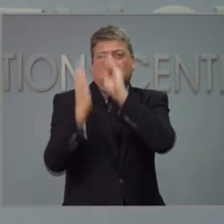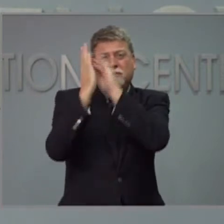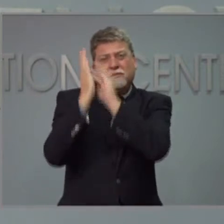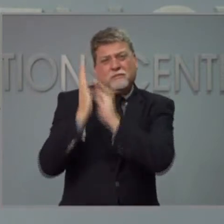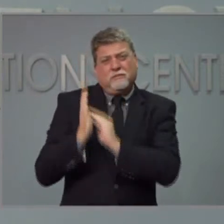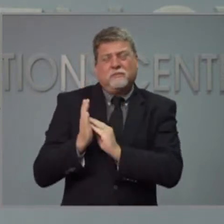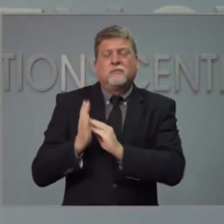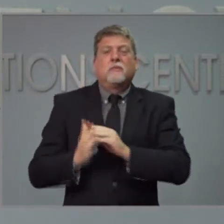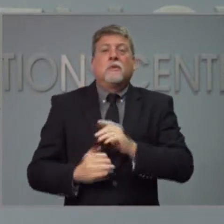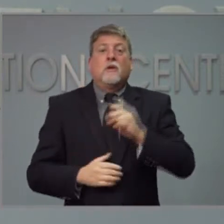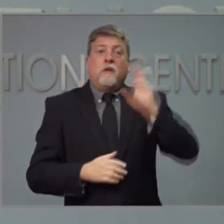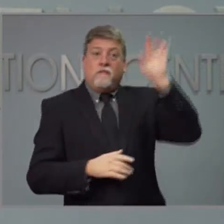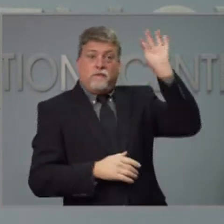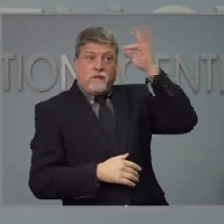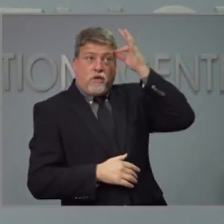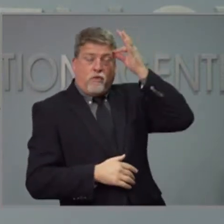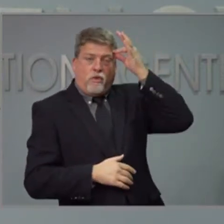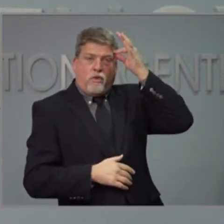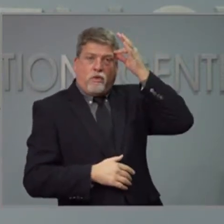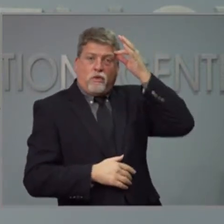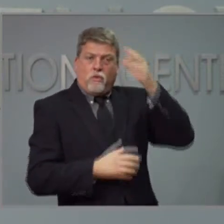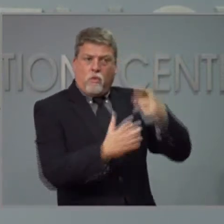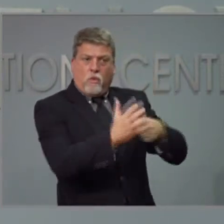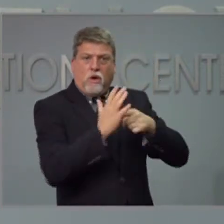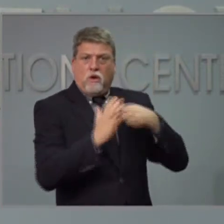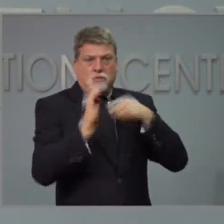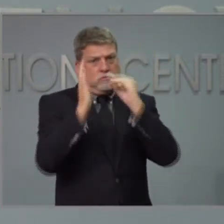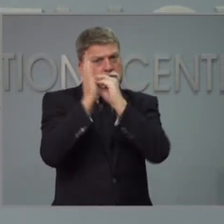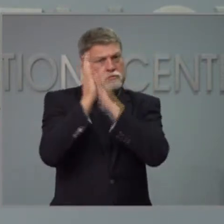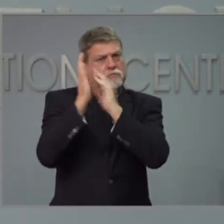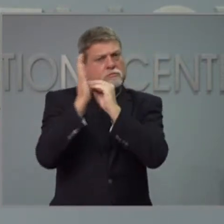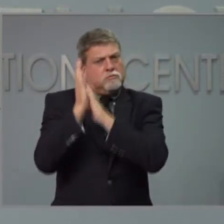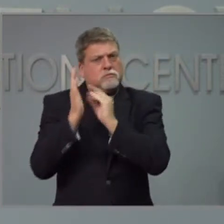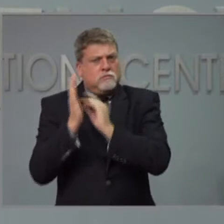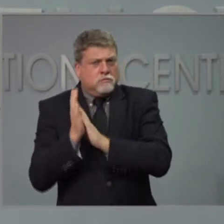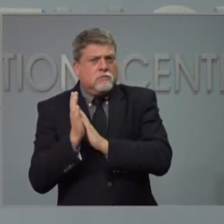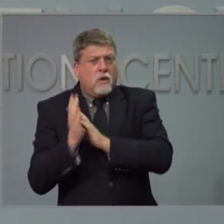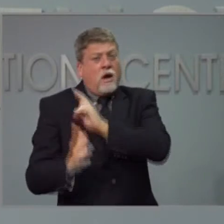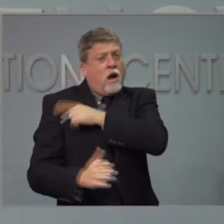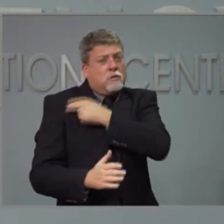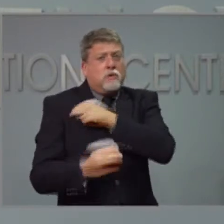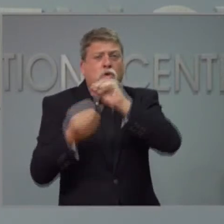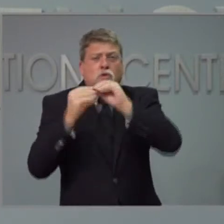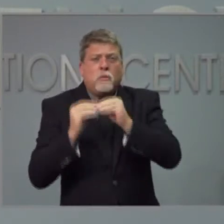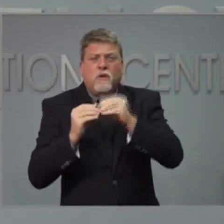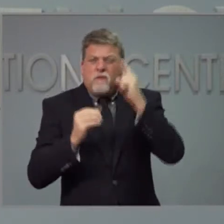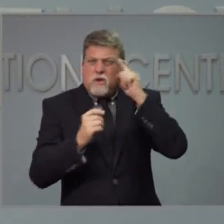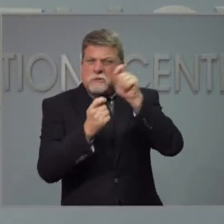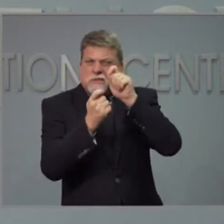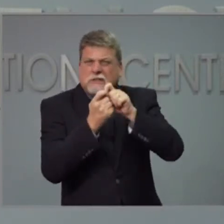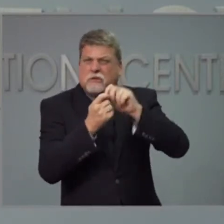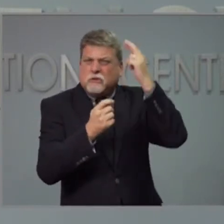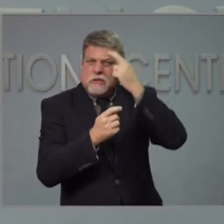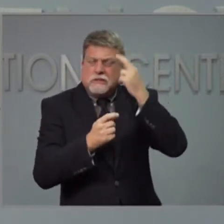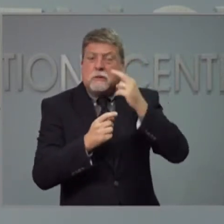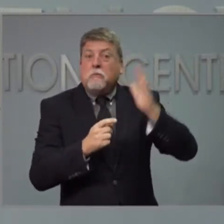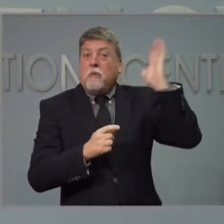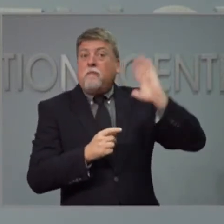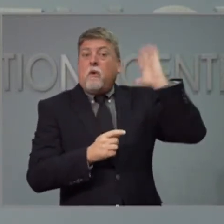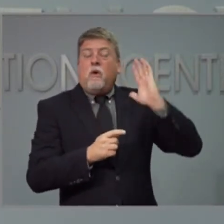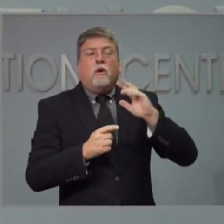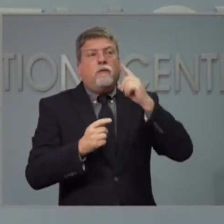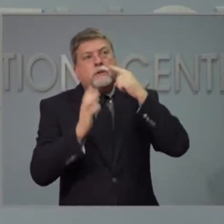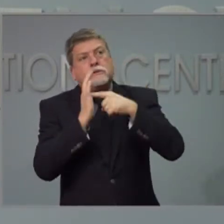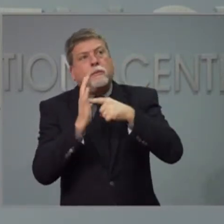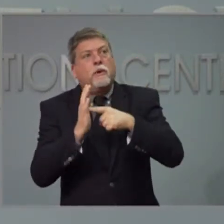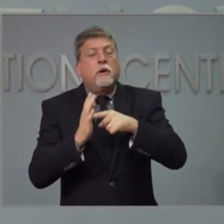COVID-19 hospitalizations. Previously, the CDC required that hospitals report patients only when they were